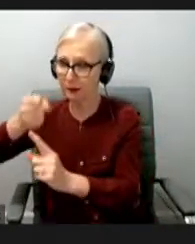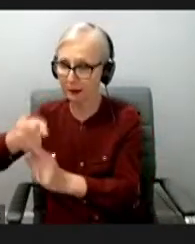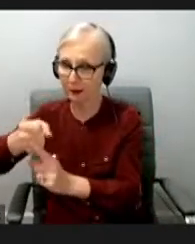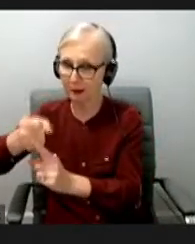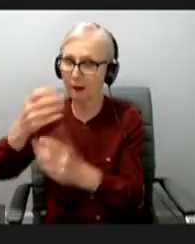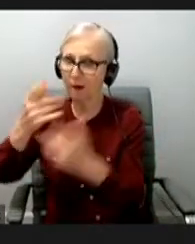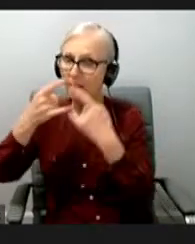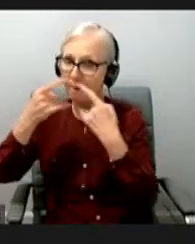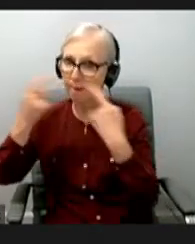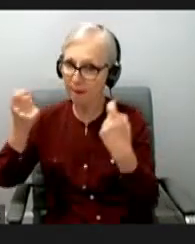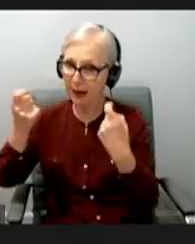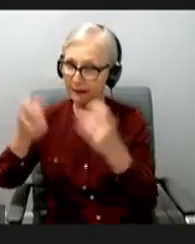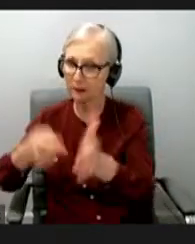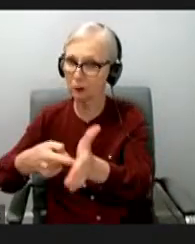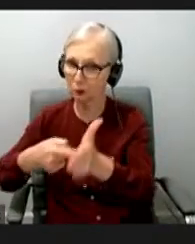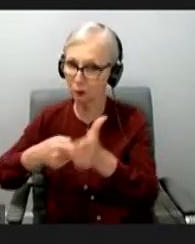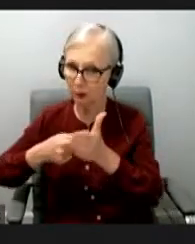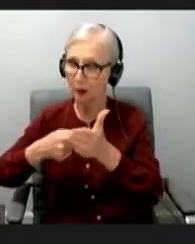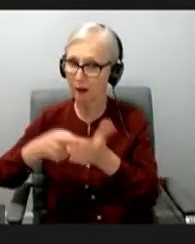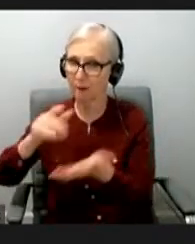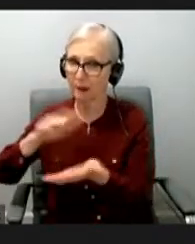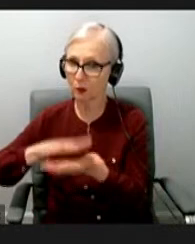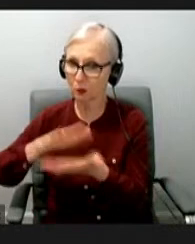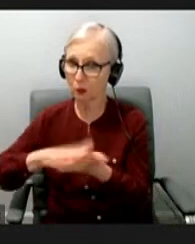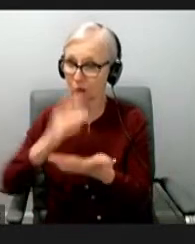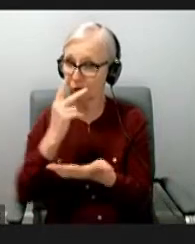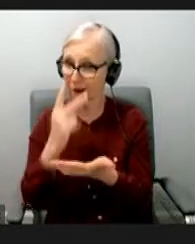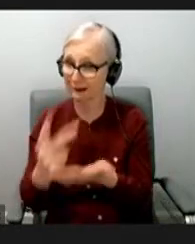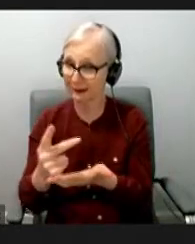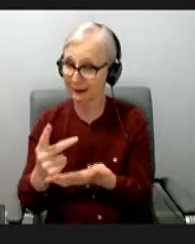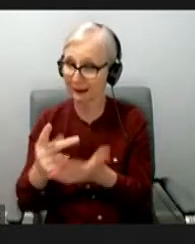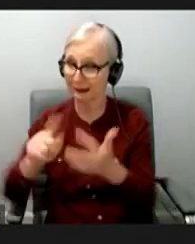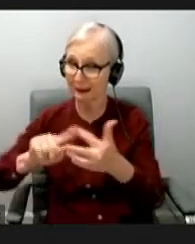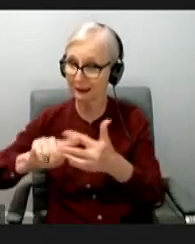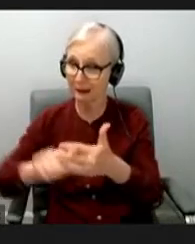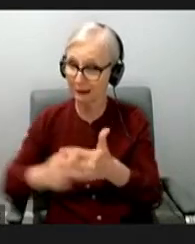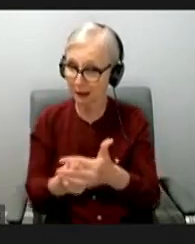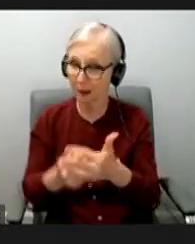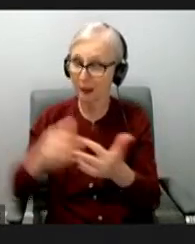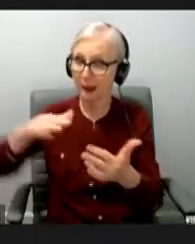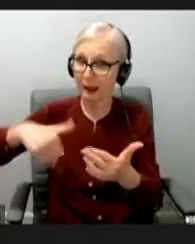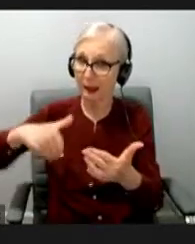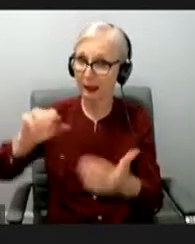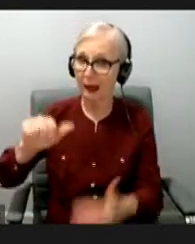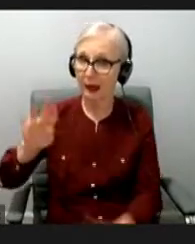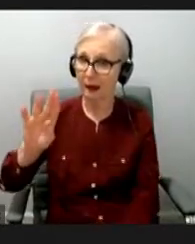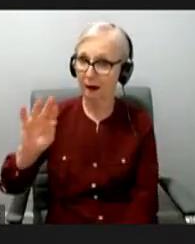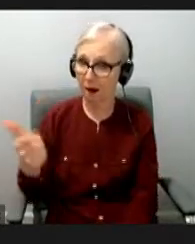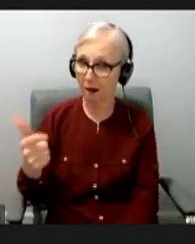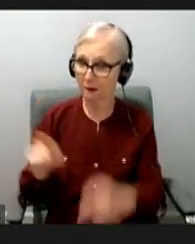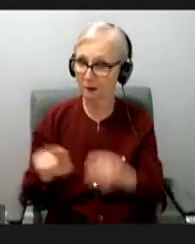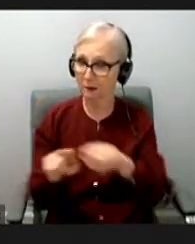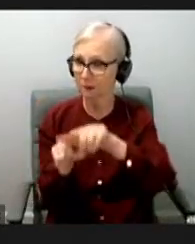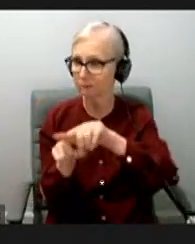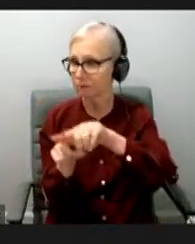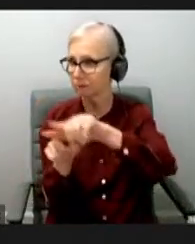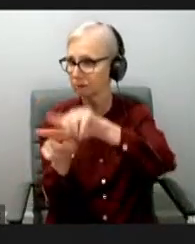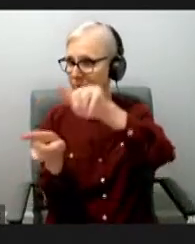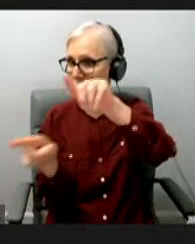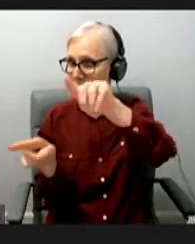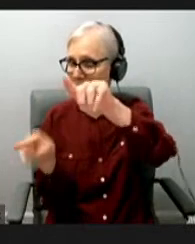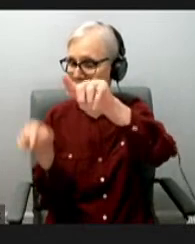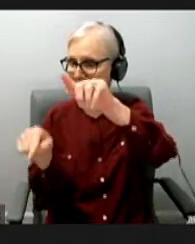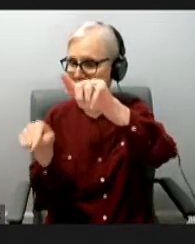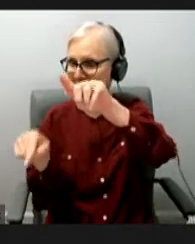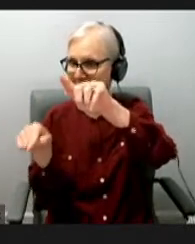mask requirement in those schools. And so you see that starting in late August, we see those lines diverge, and you see that the lower case